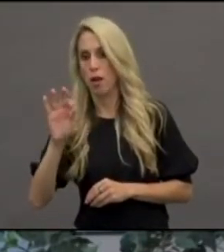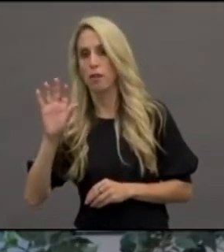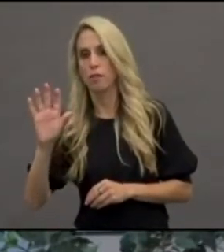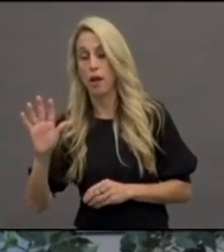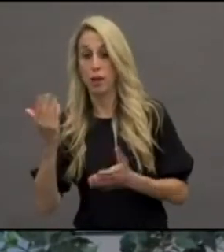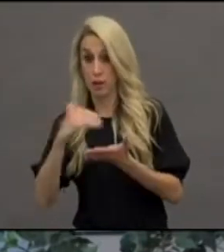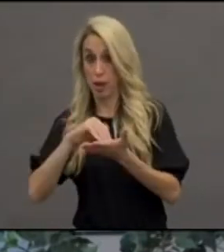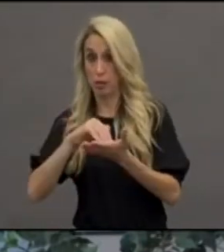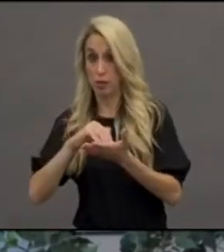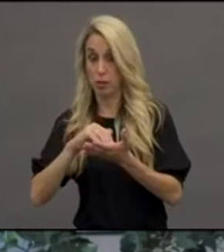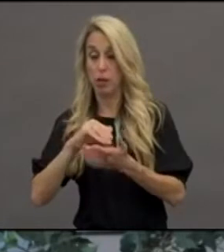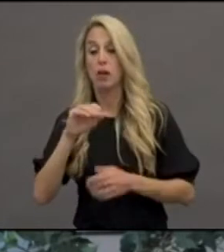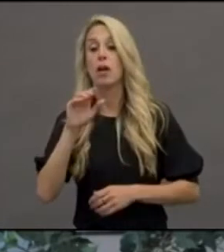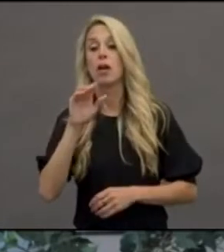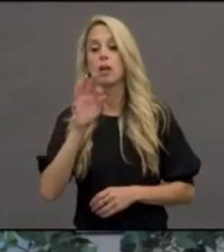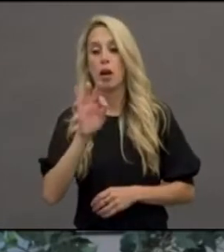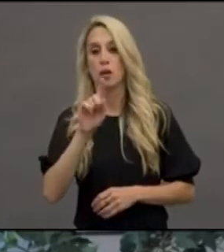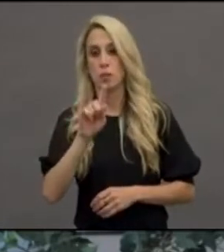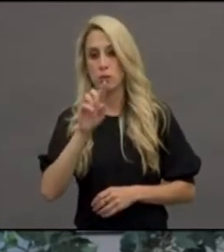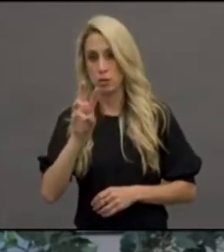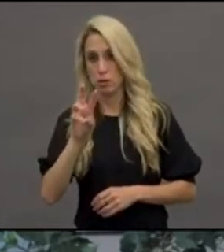916-618-3195. Again, that number is